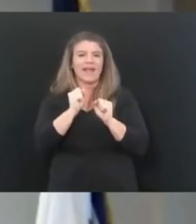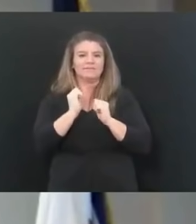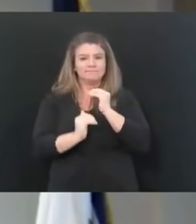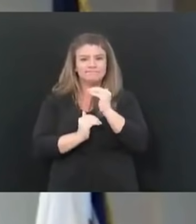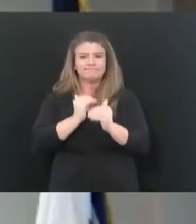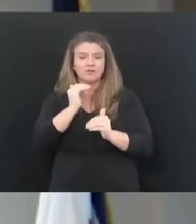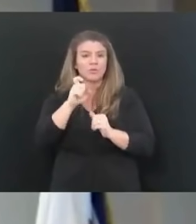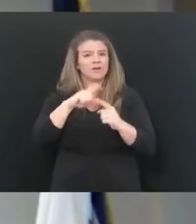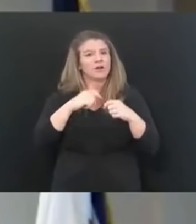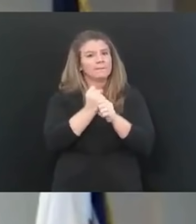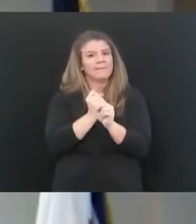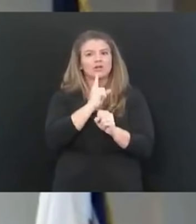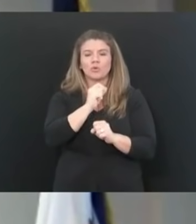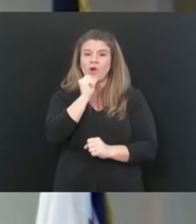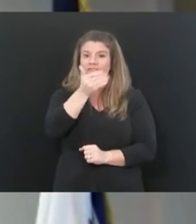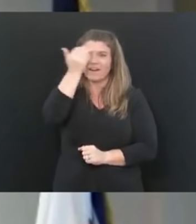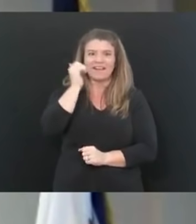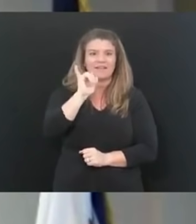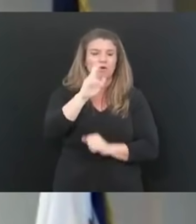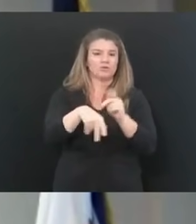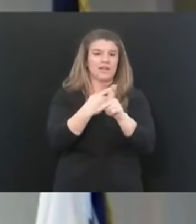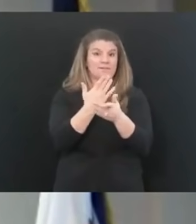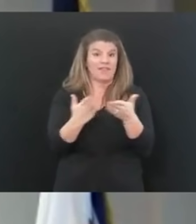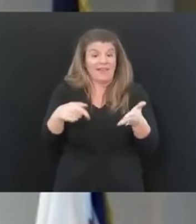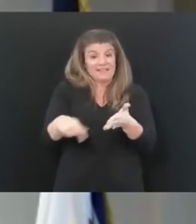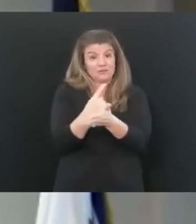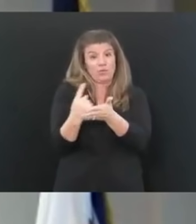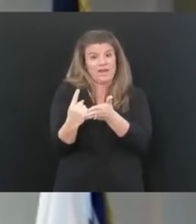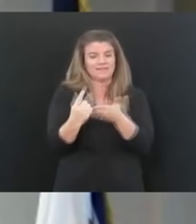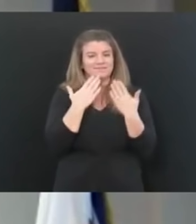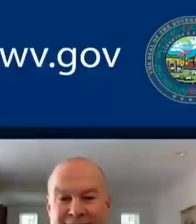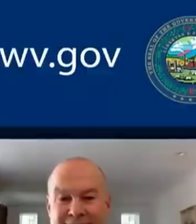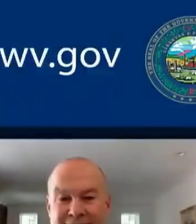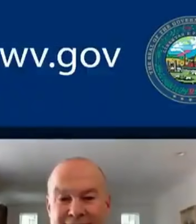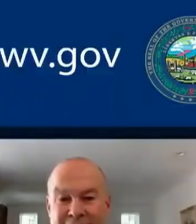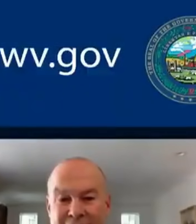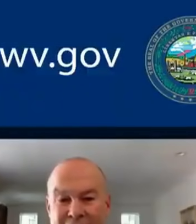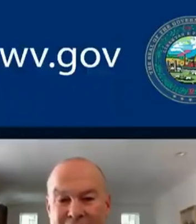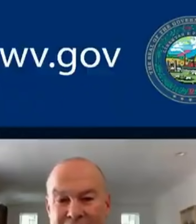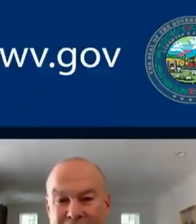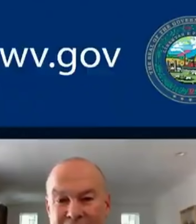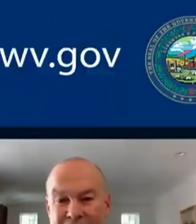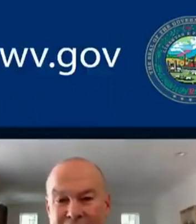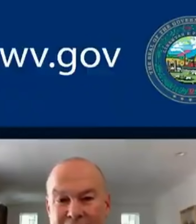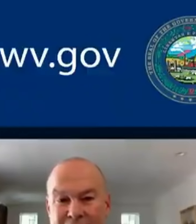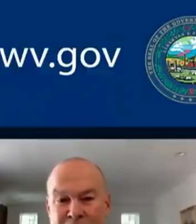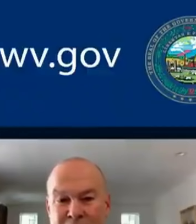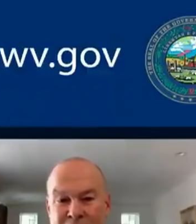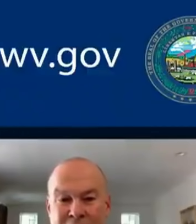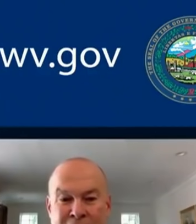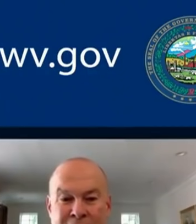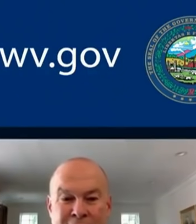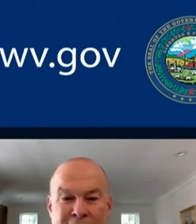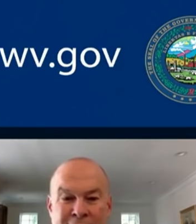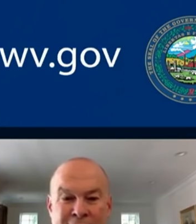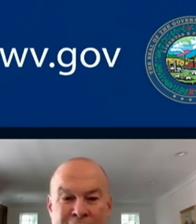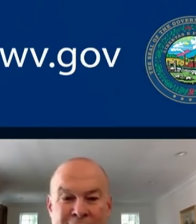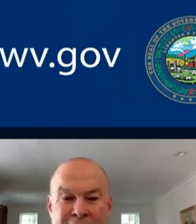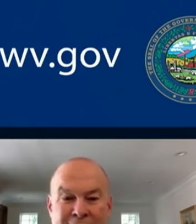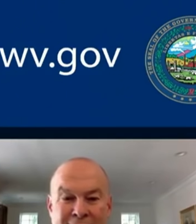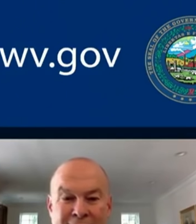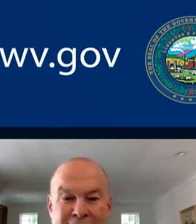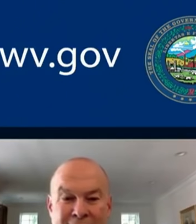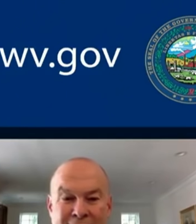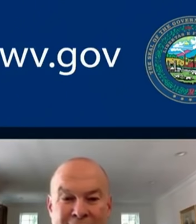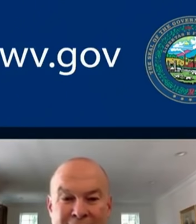make sure that we do that this coming week. Thanks. All right, thank you both. Next, let's go to West Virginia Superintendent of